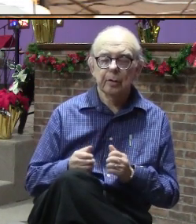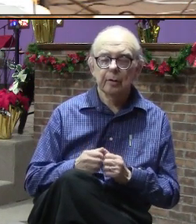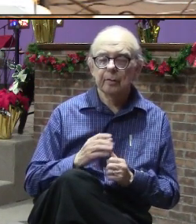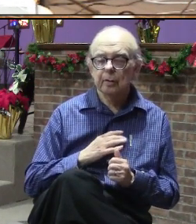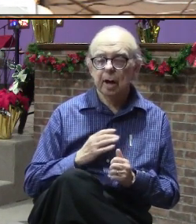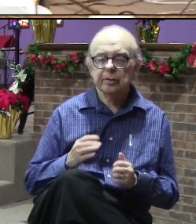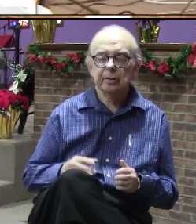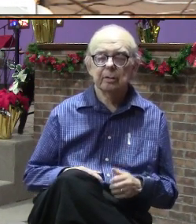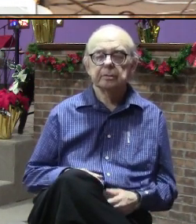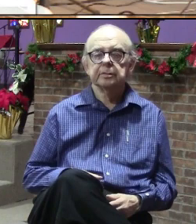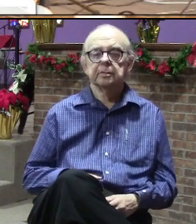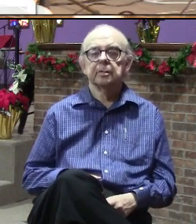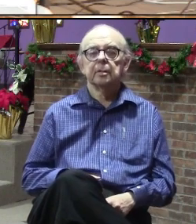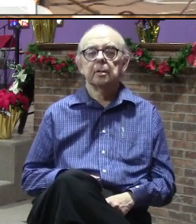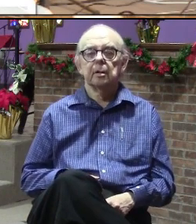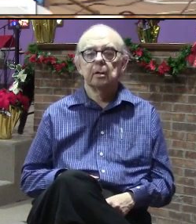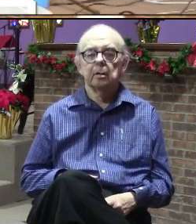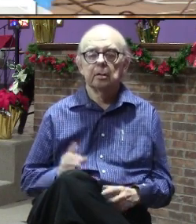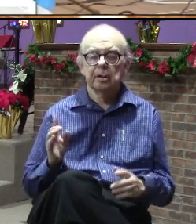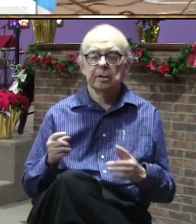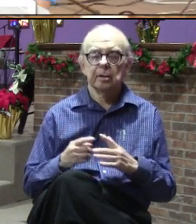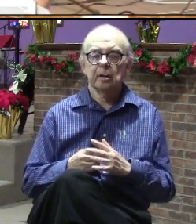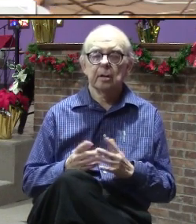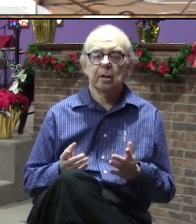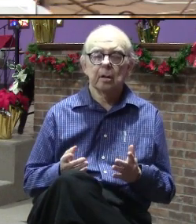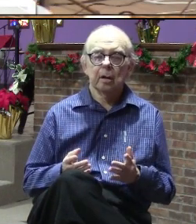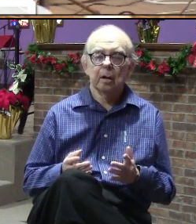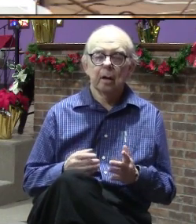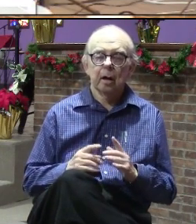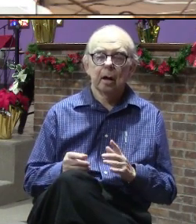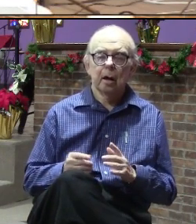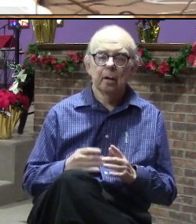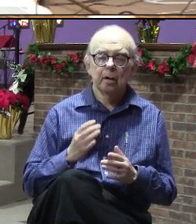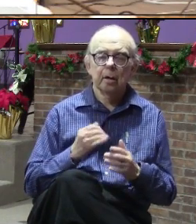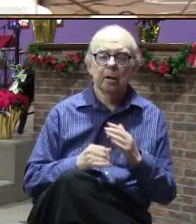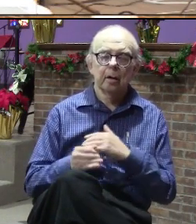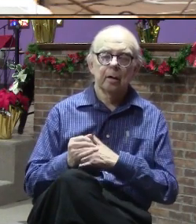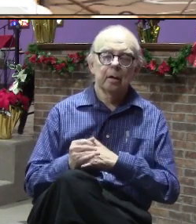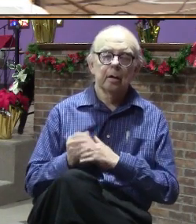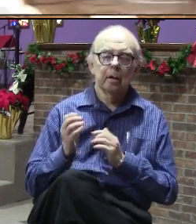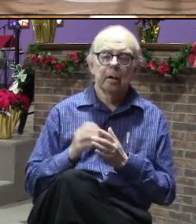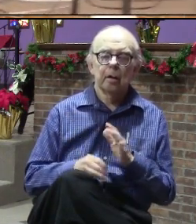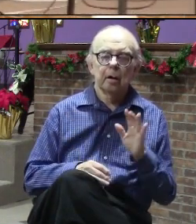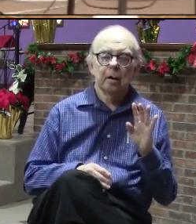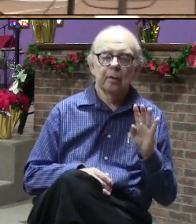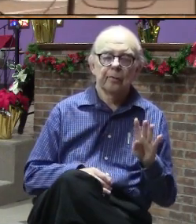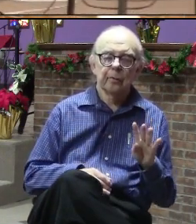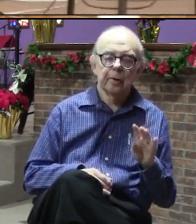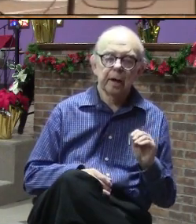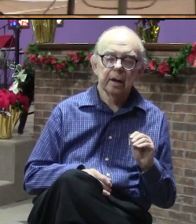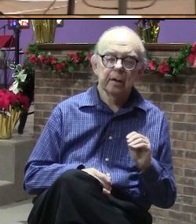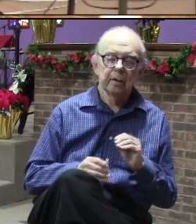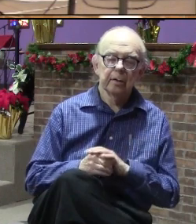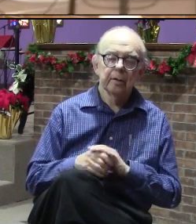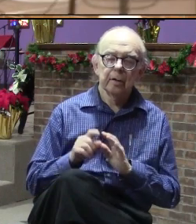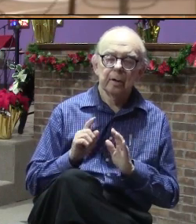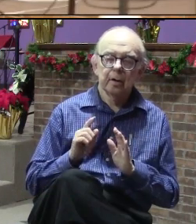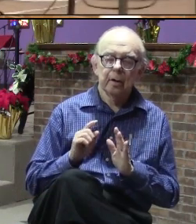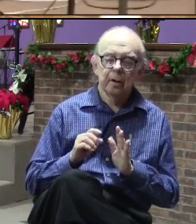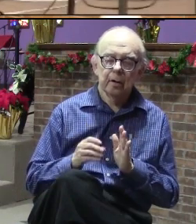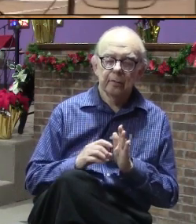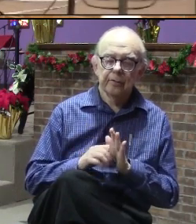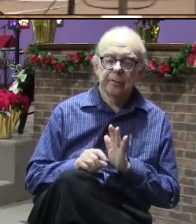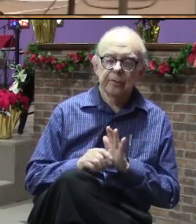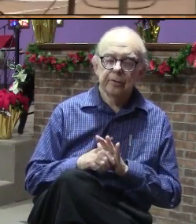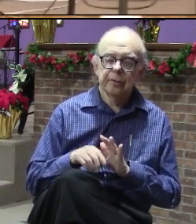But let's start. Let's go to Isaiah chapter 40, verses 3 through 5. And I think I've got all of these